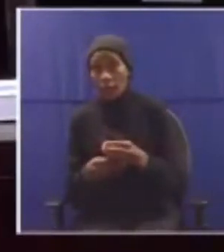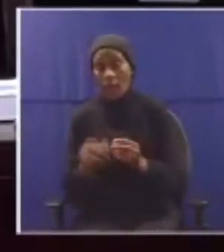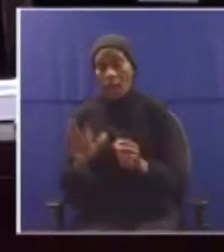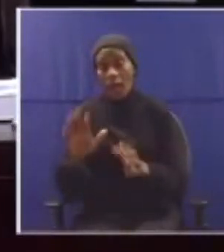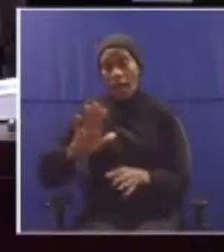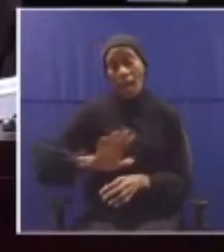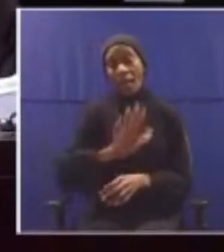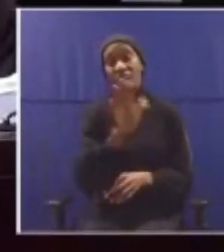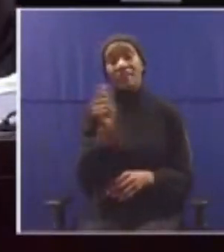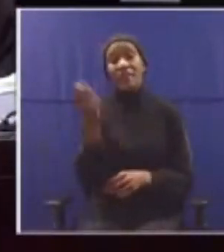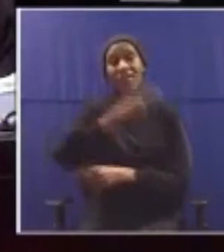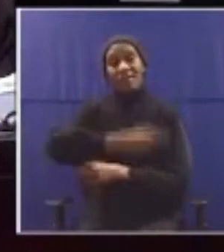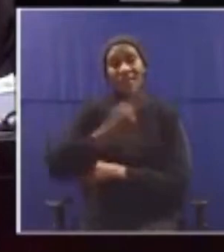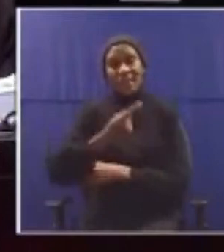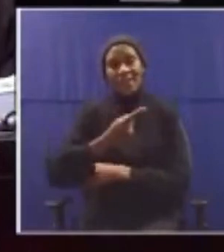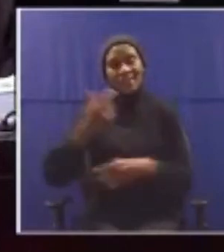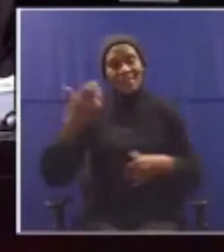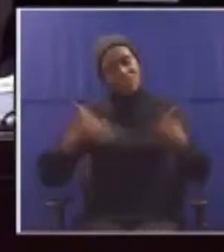Day.